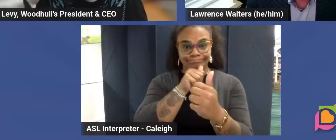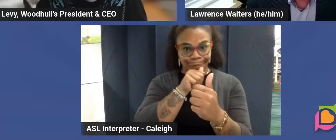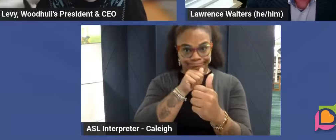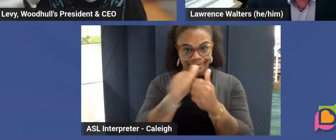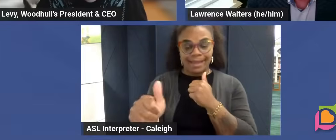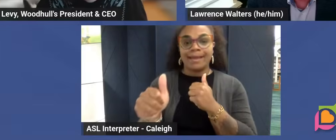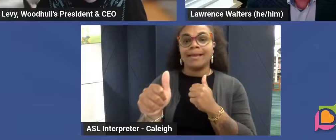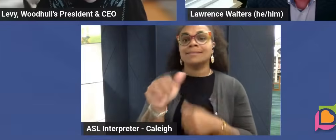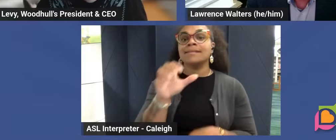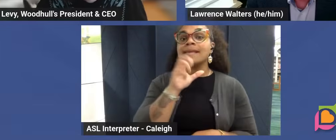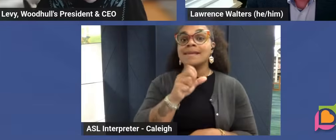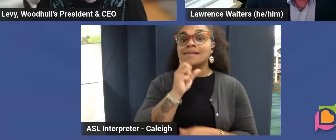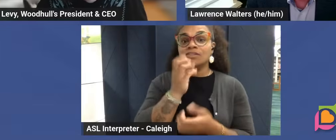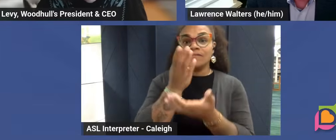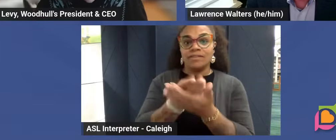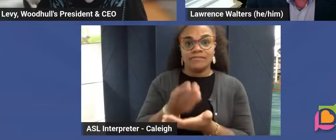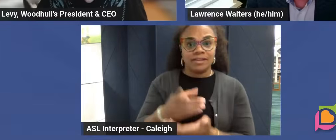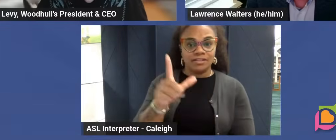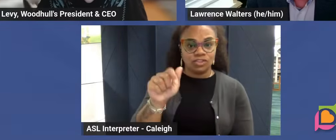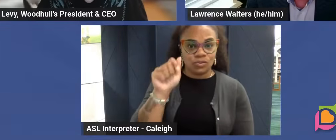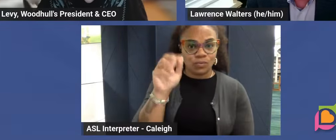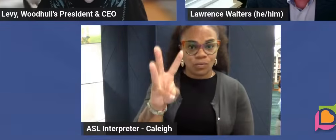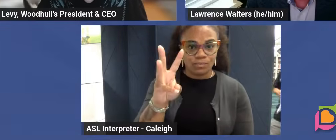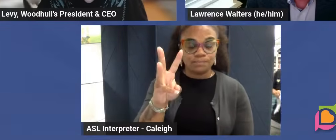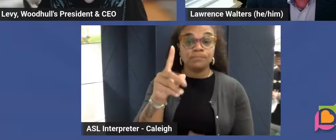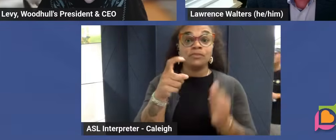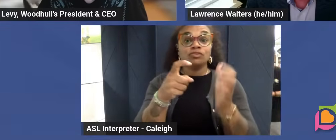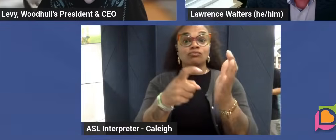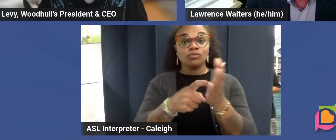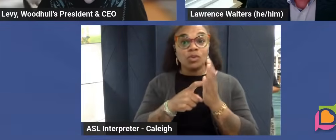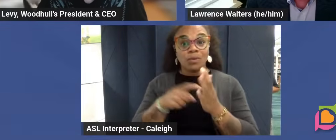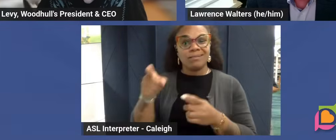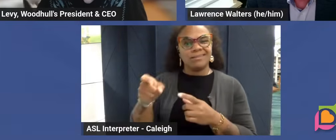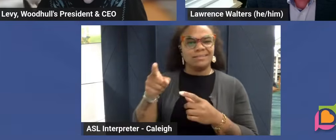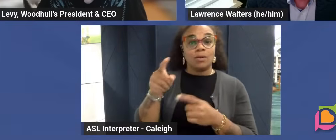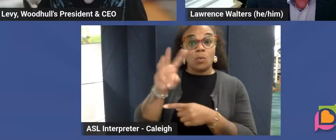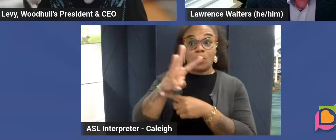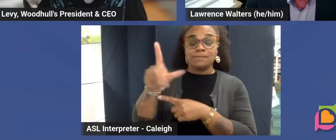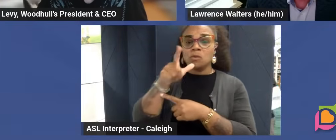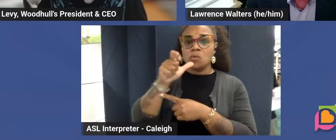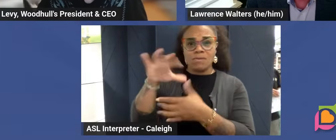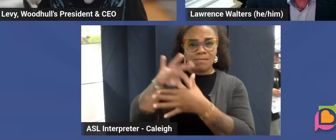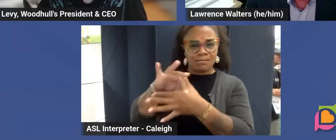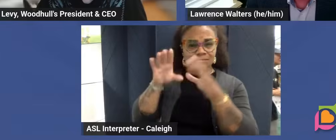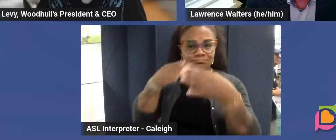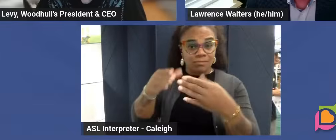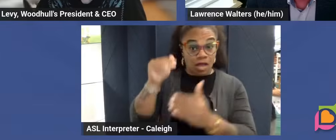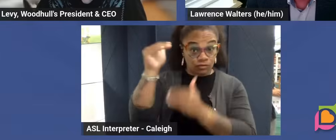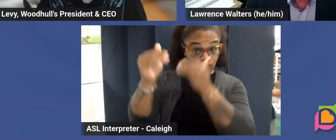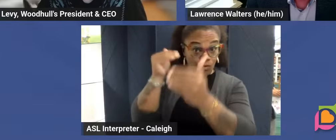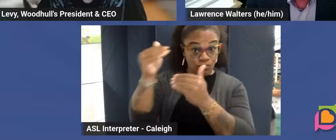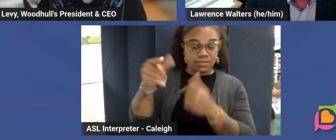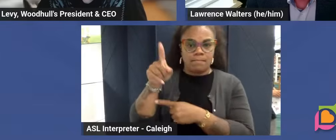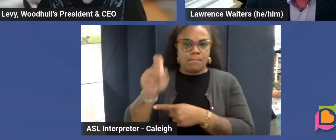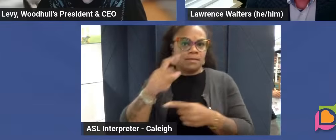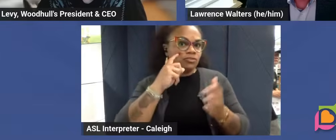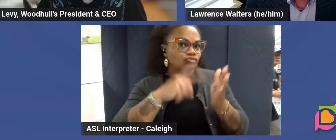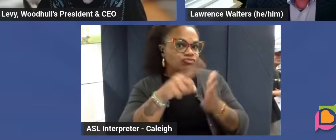an age verification law requiring adult websites to verify the age of